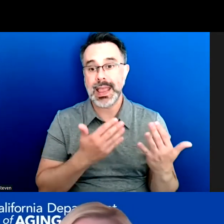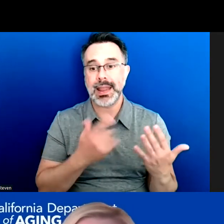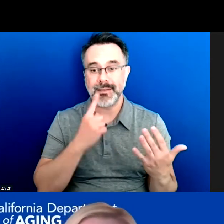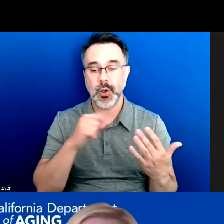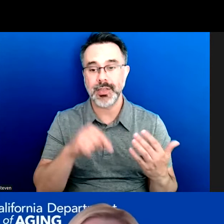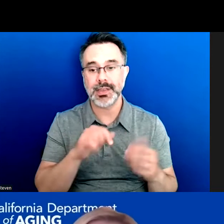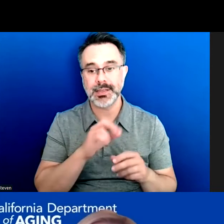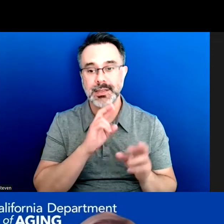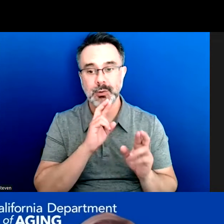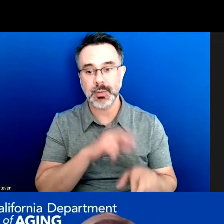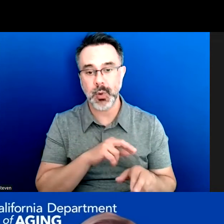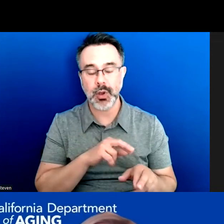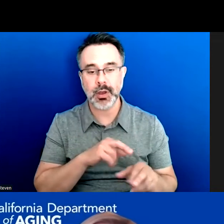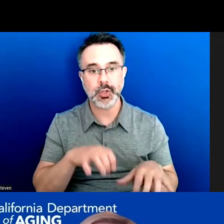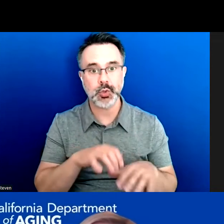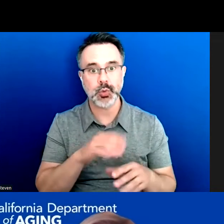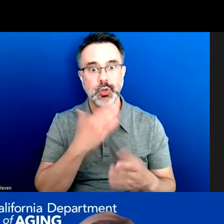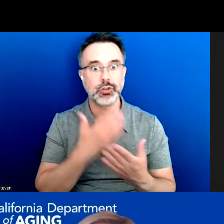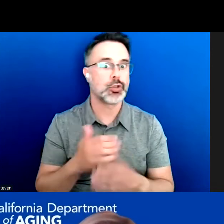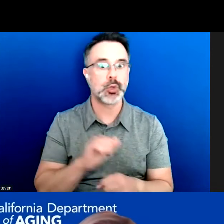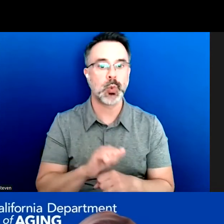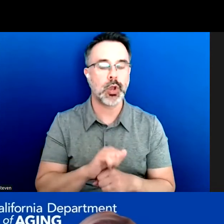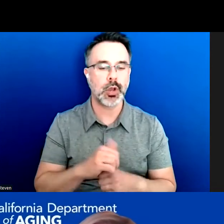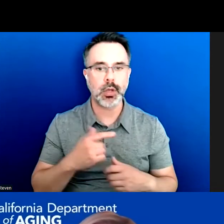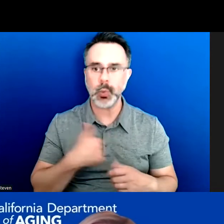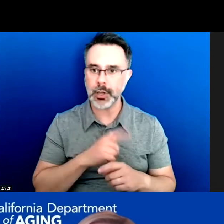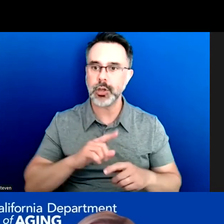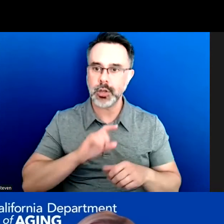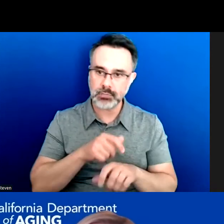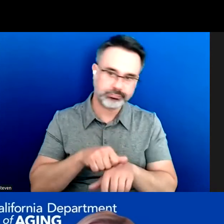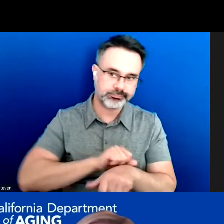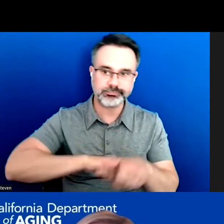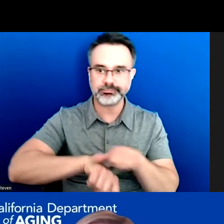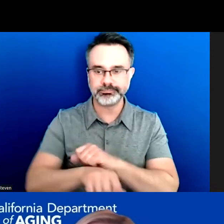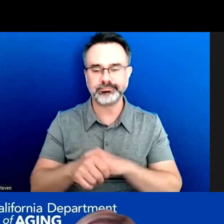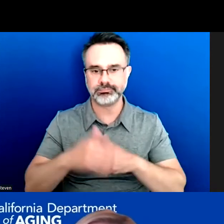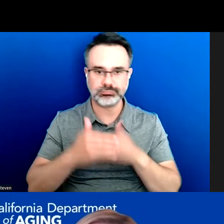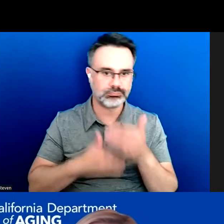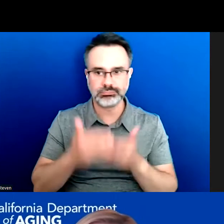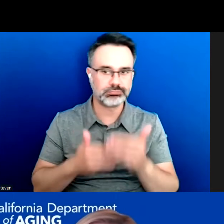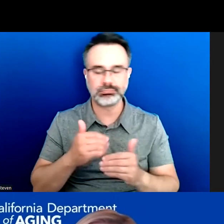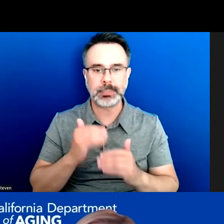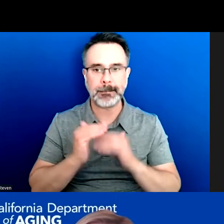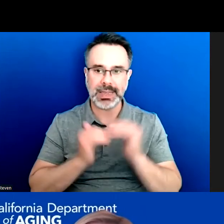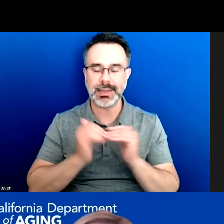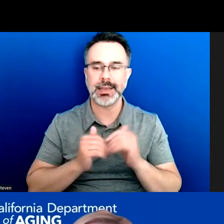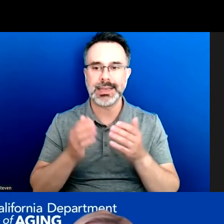needed in our state, and that we are very actively right now building a statewide no wrong door